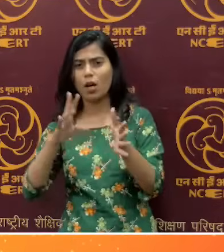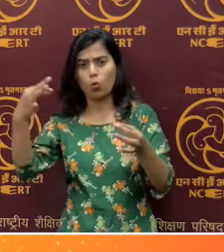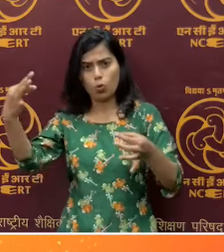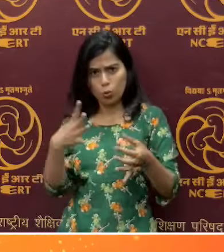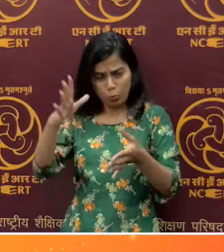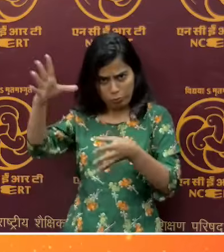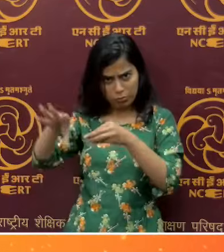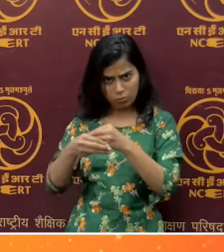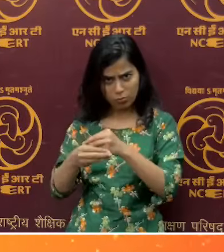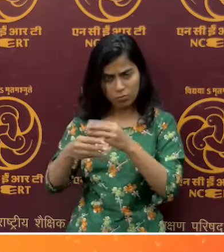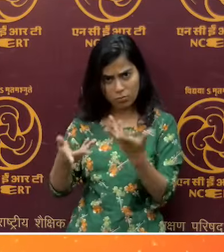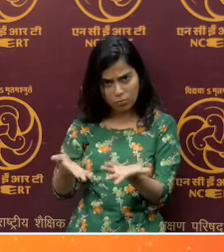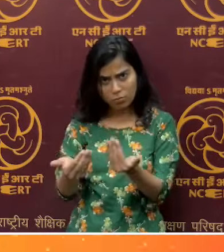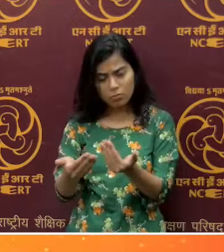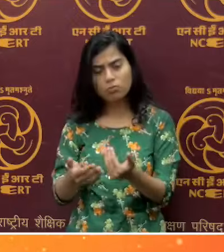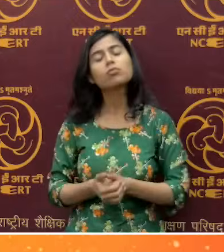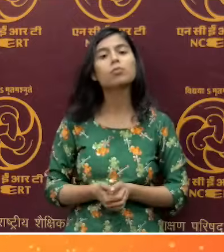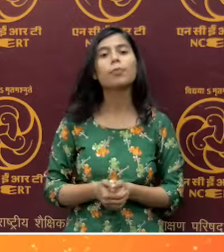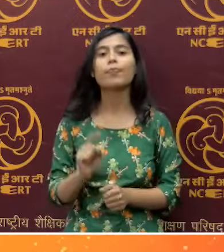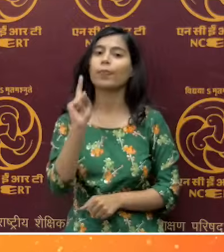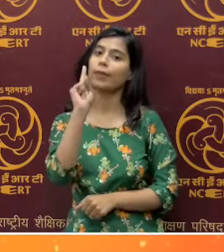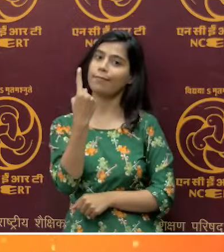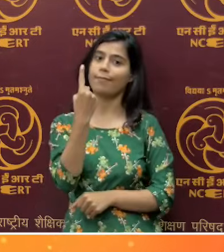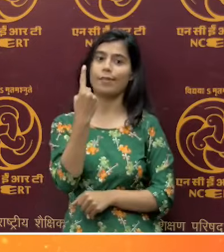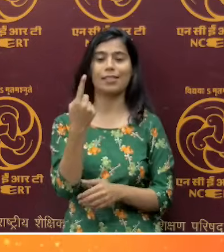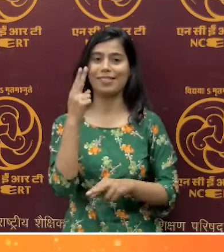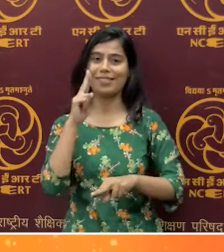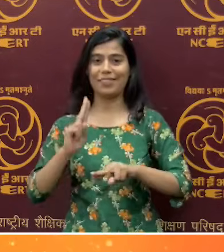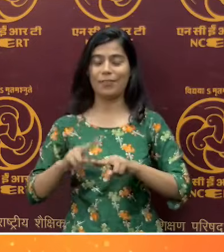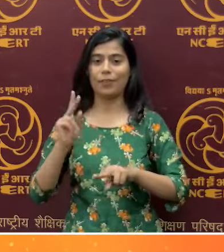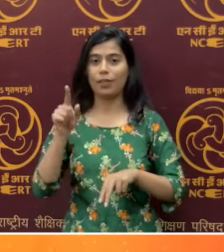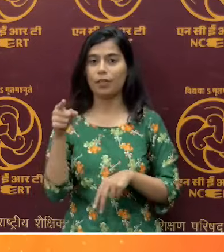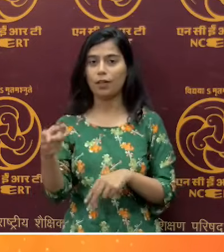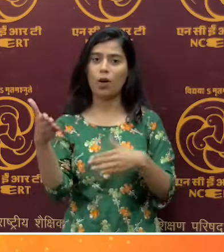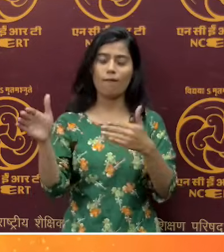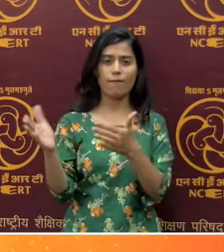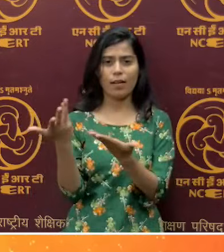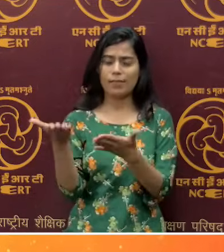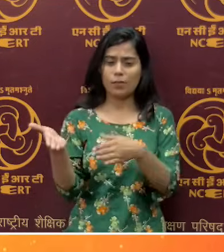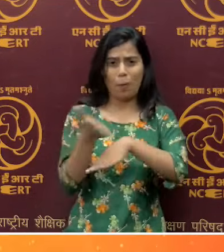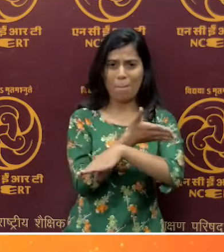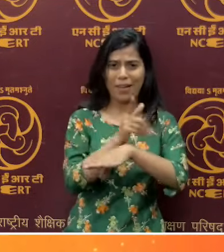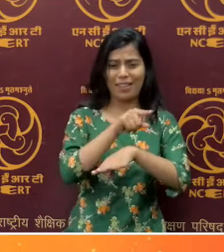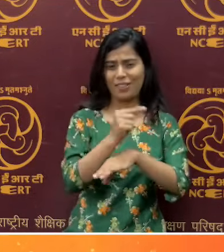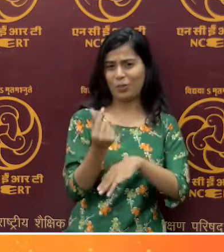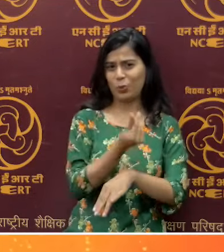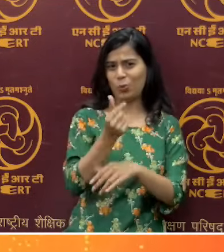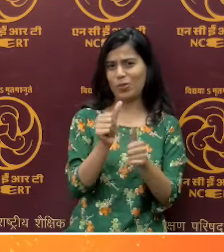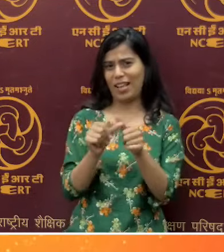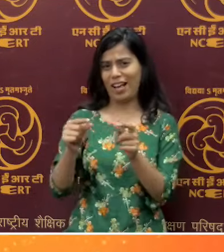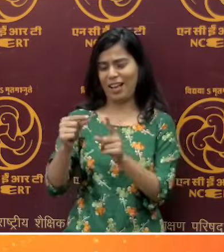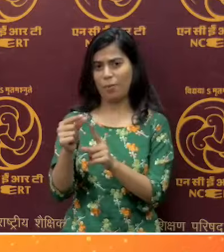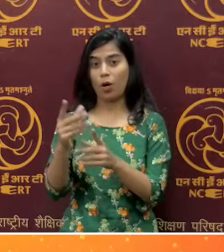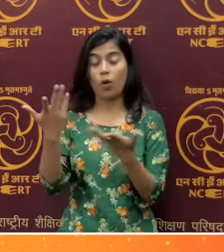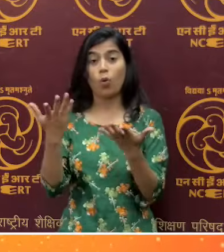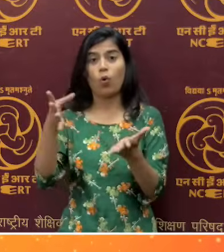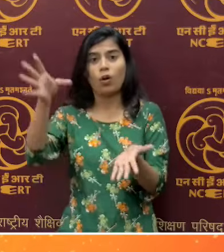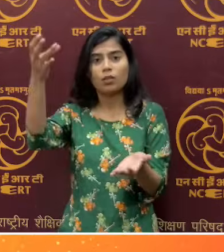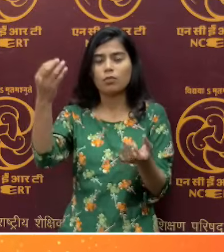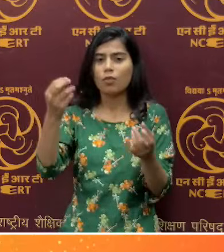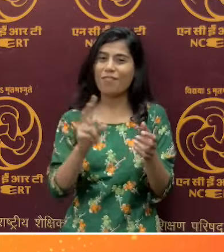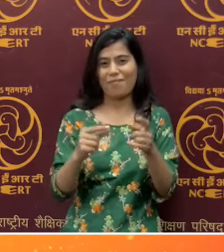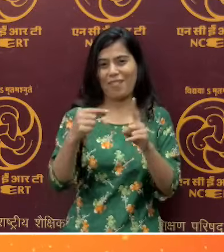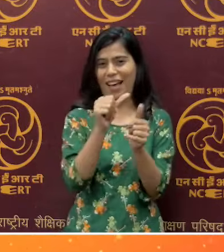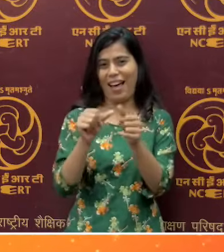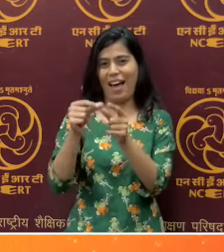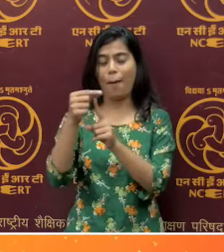clarify. Yes, yes. Like if you have old app installed in your application, so you will get the update to